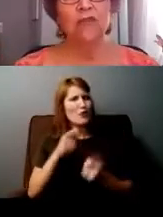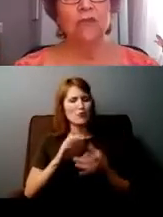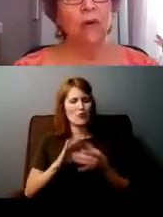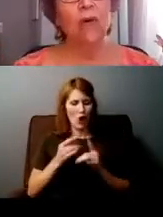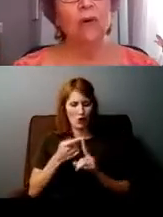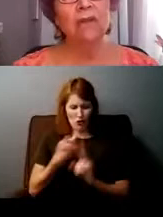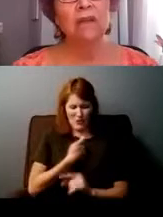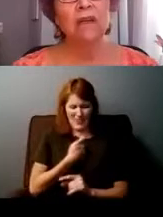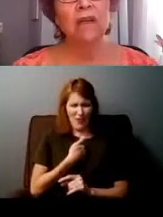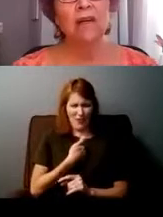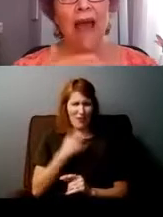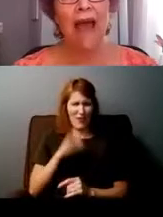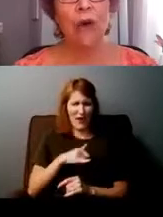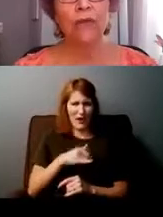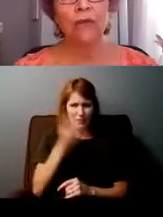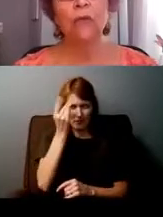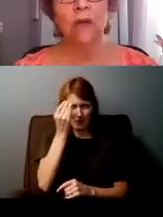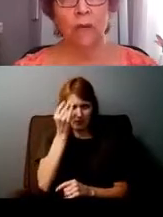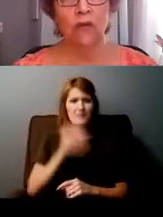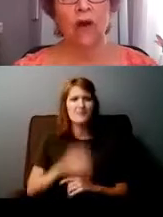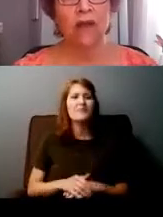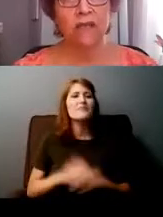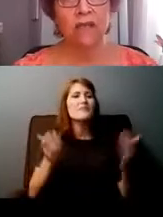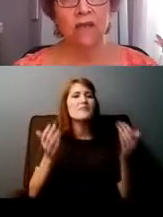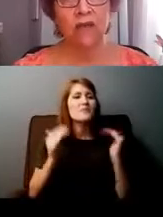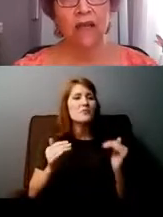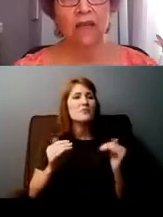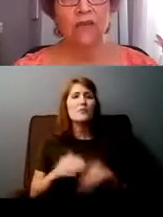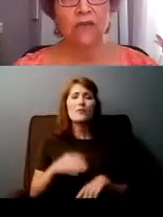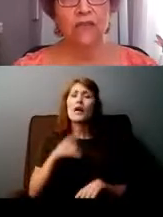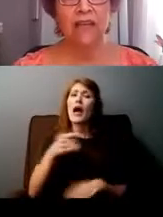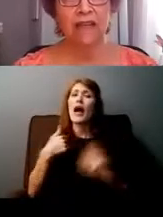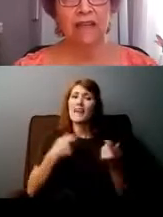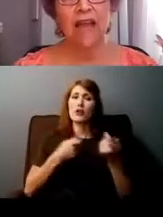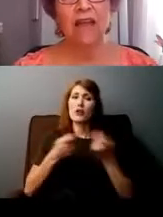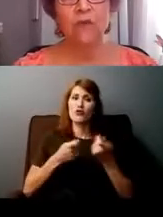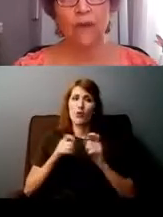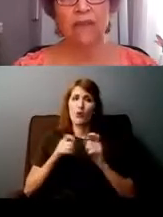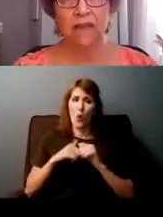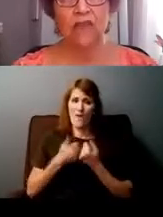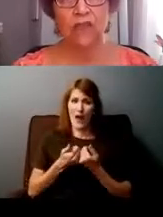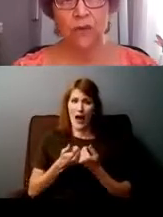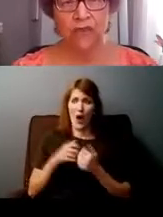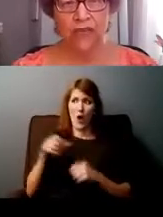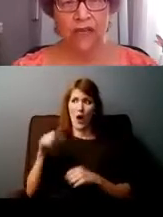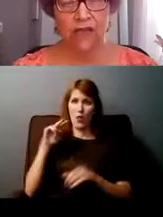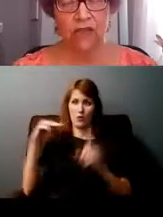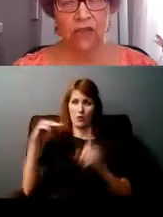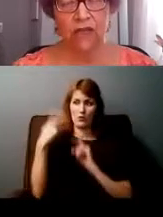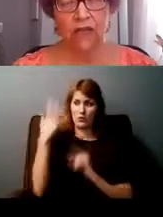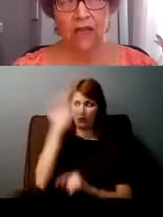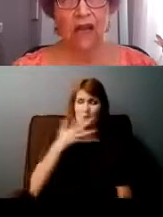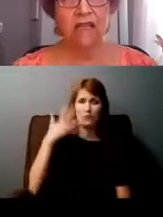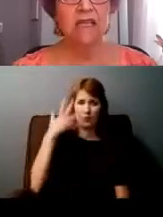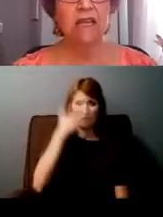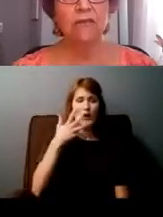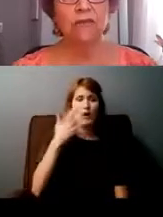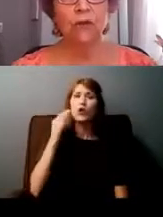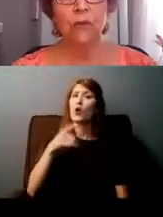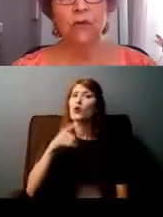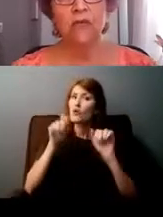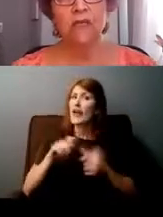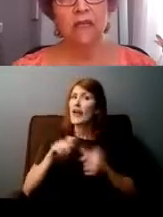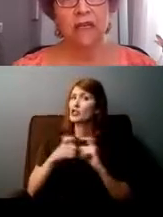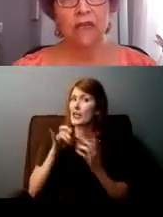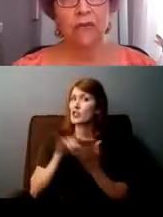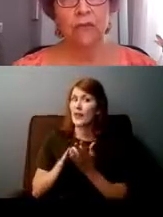Being in control of how you come across and understanding that that's one thing that you can change. A sense of